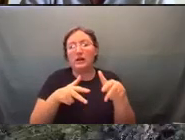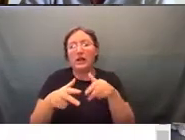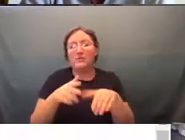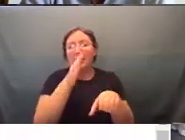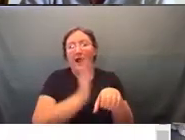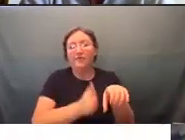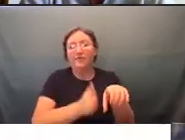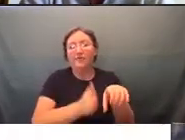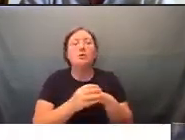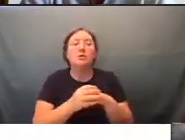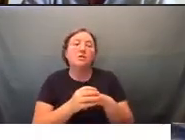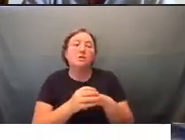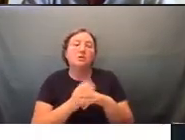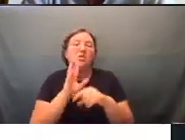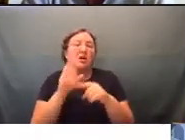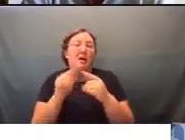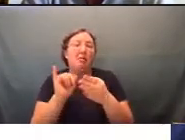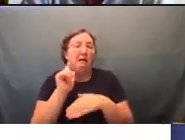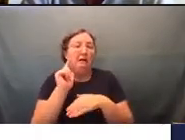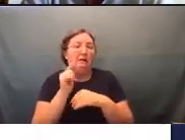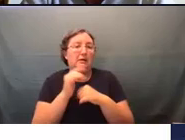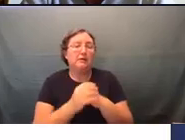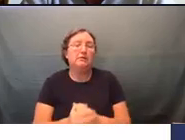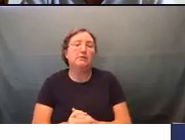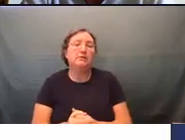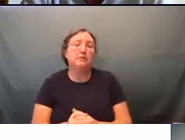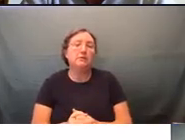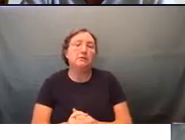more about those in a second.